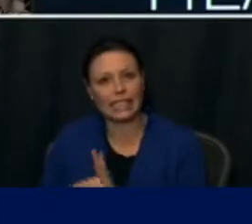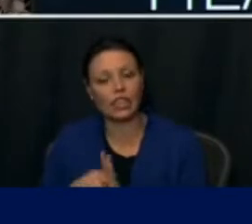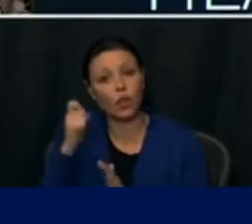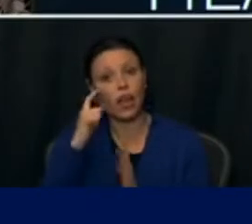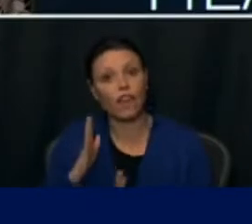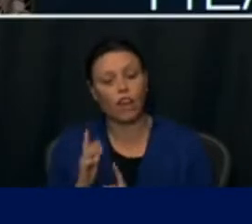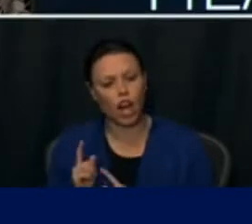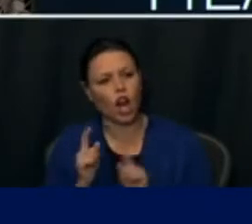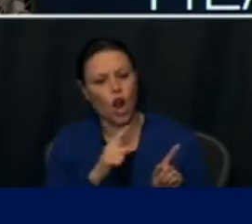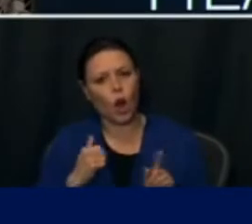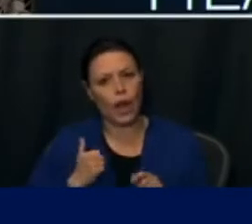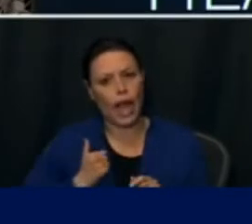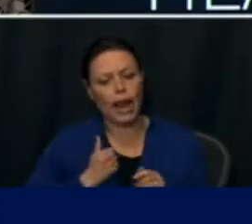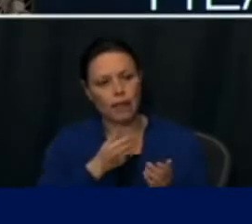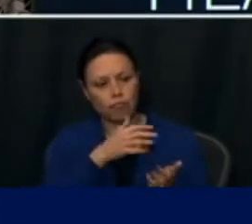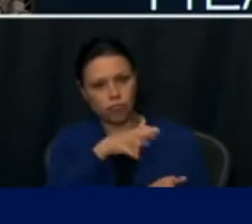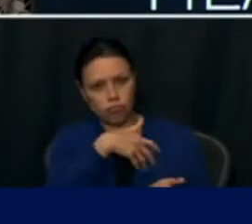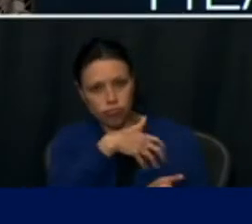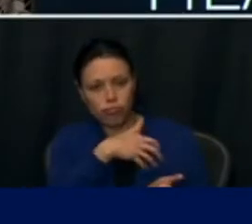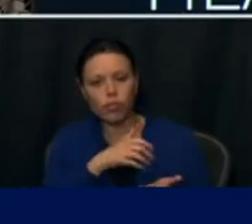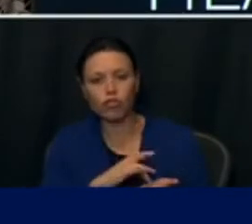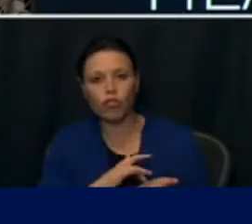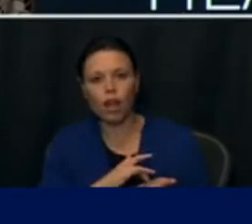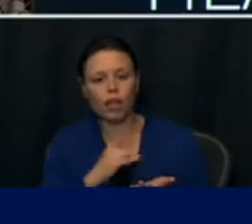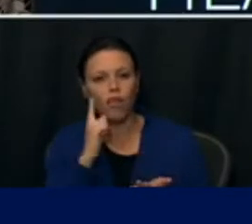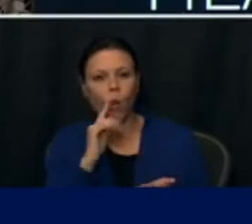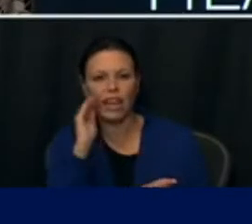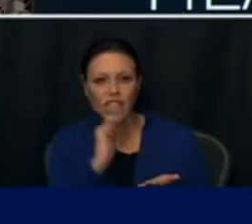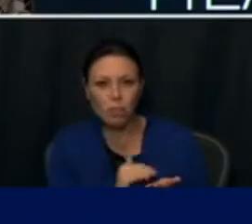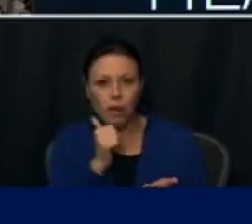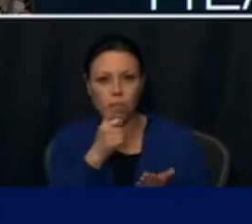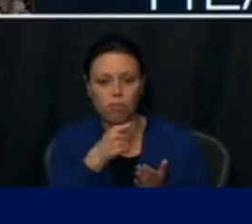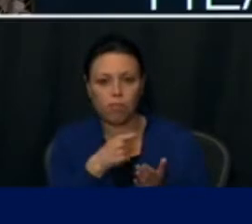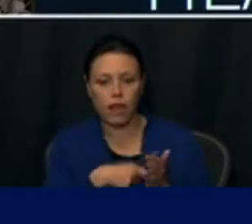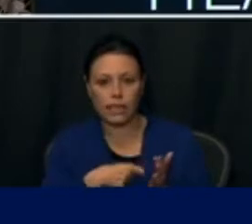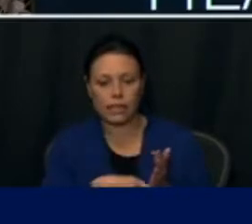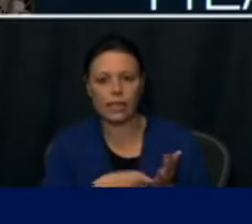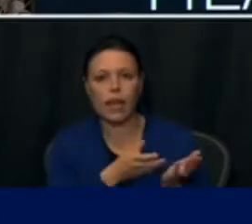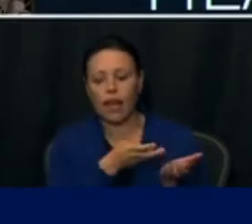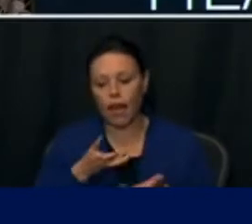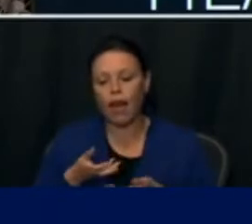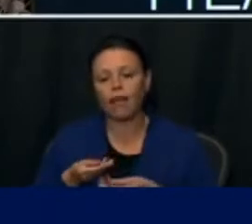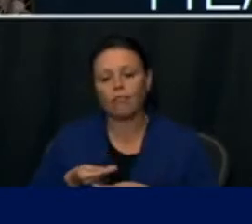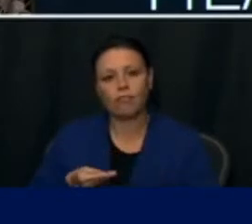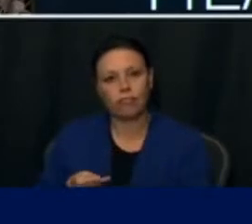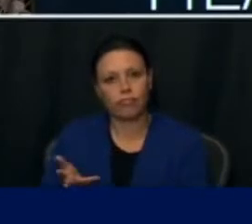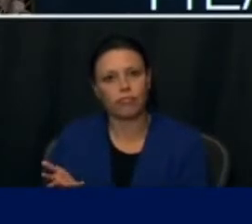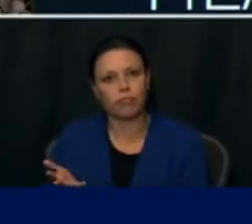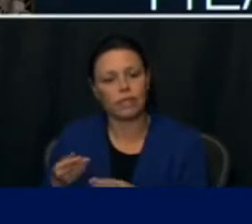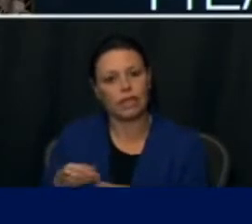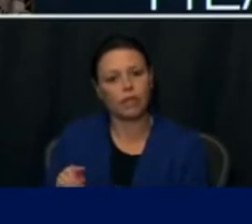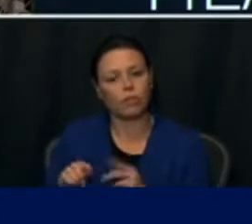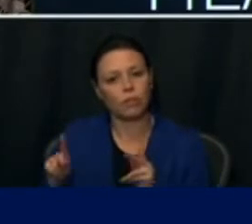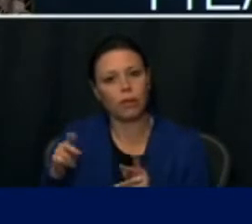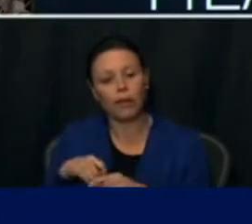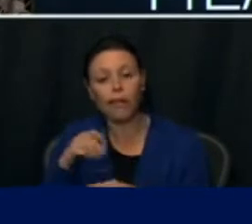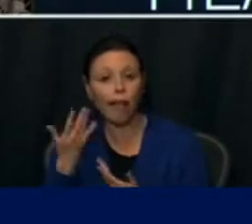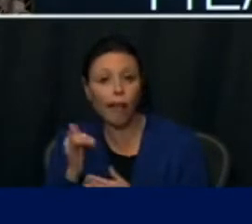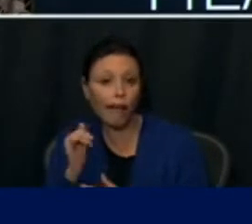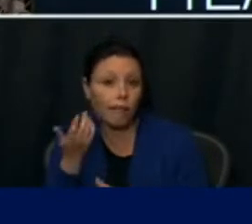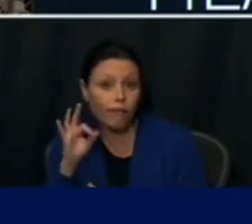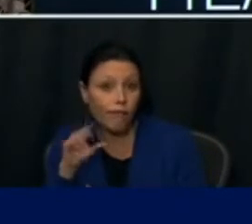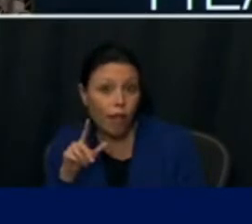their states go to Canada they buy the drugs for very very much less and they'll be able to pass that on to the people of